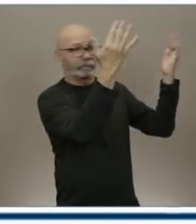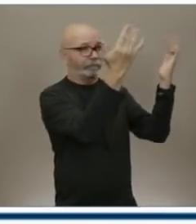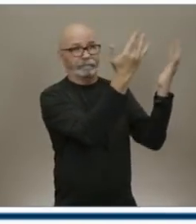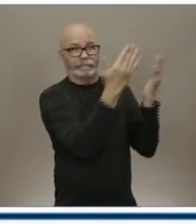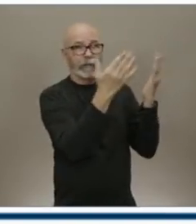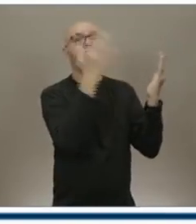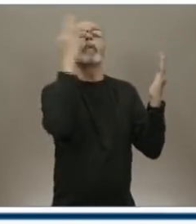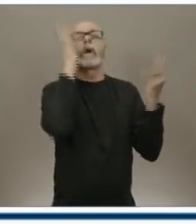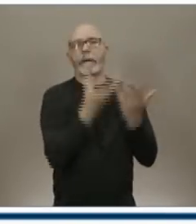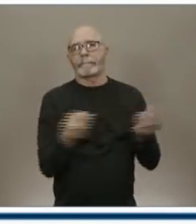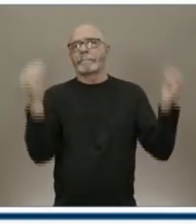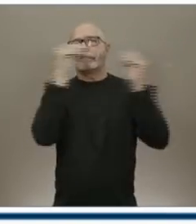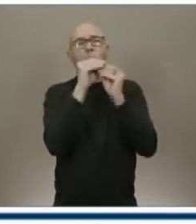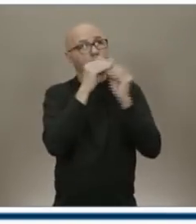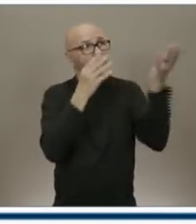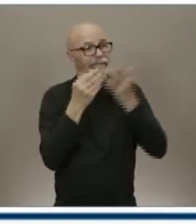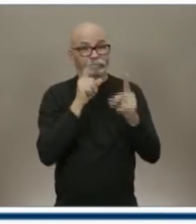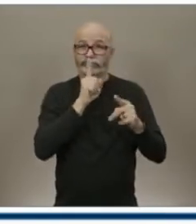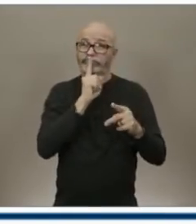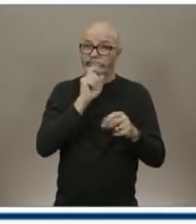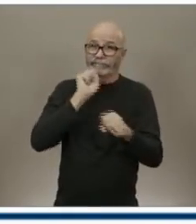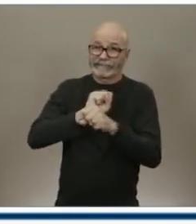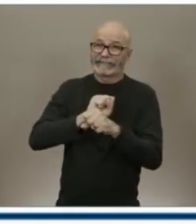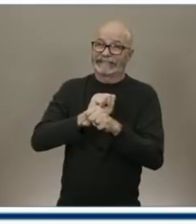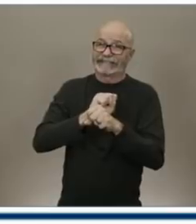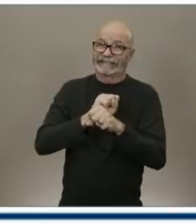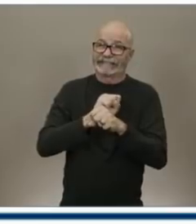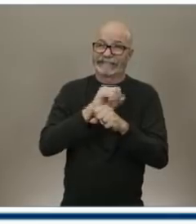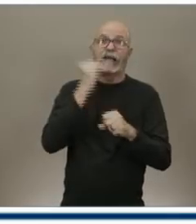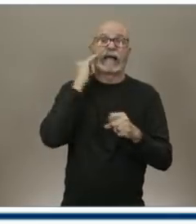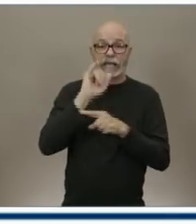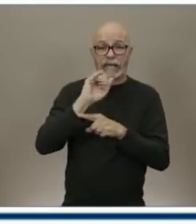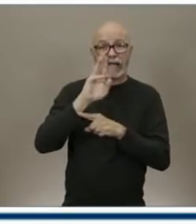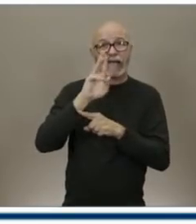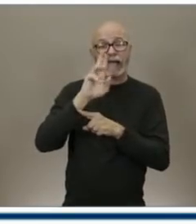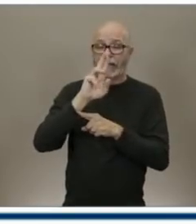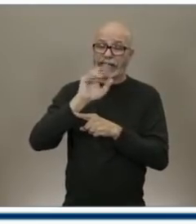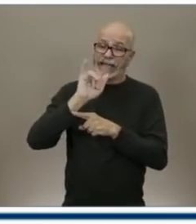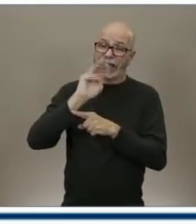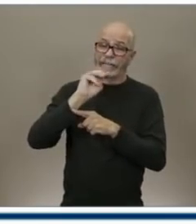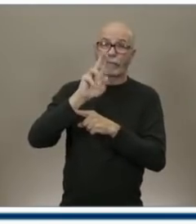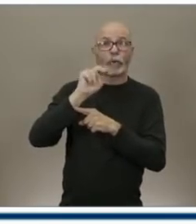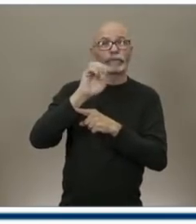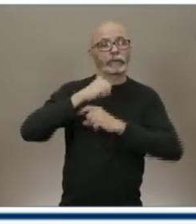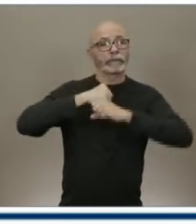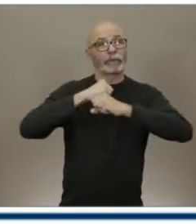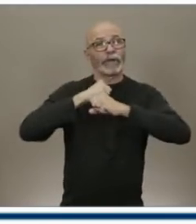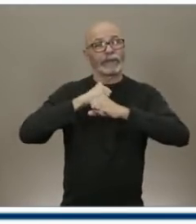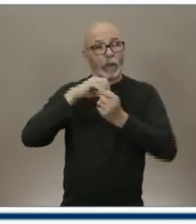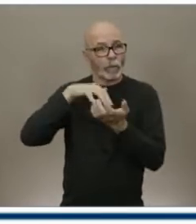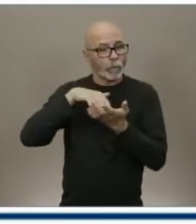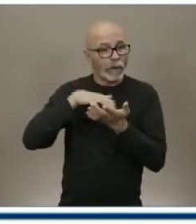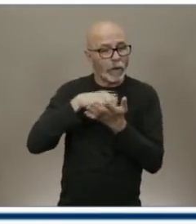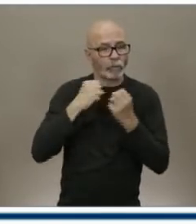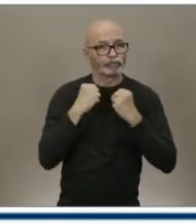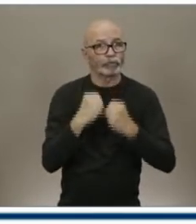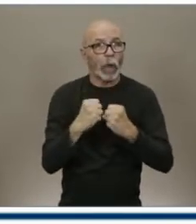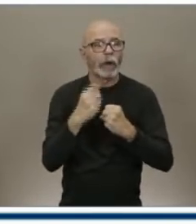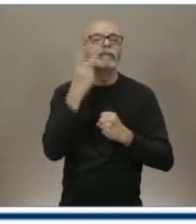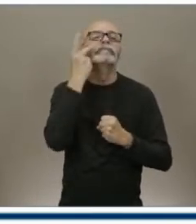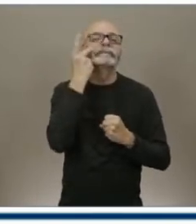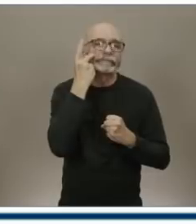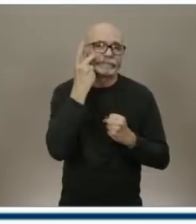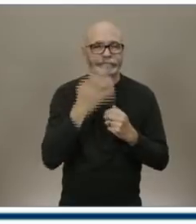that immunity as the clinical trials go on longer. But also, what's not clear at this point in time is that even if